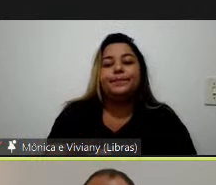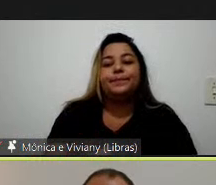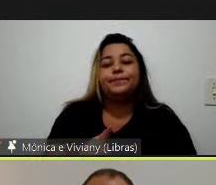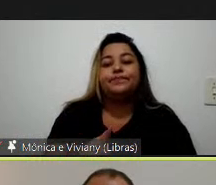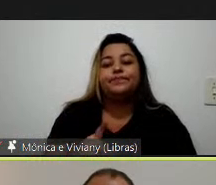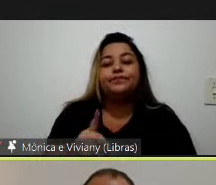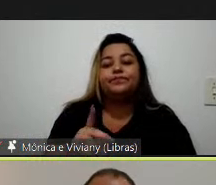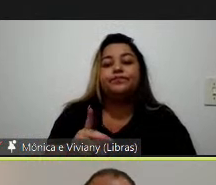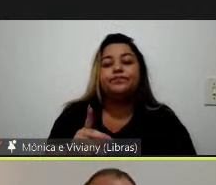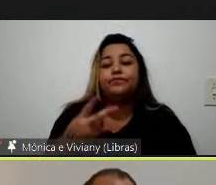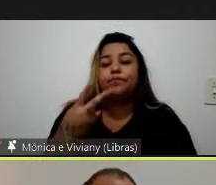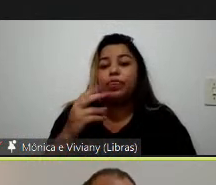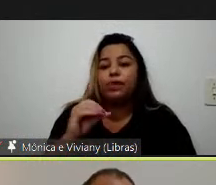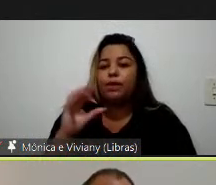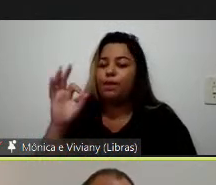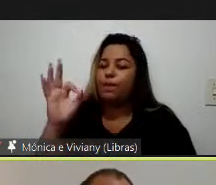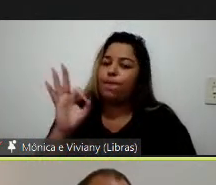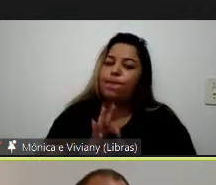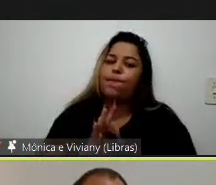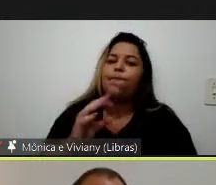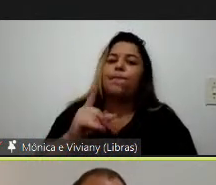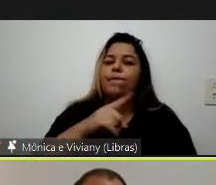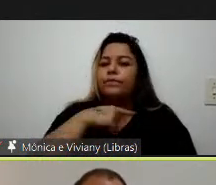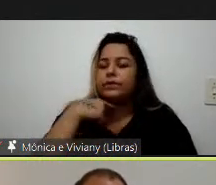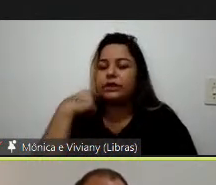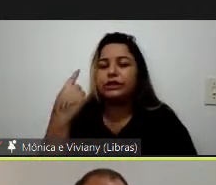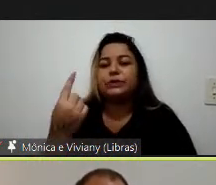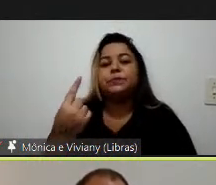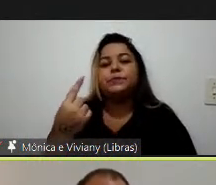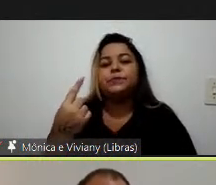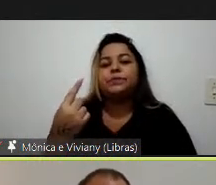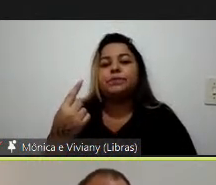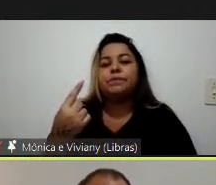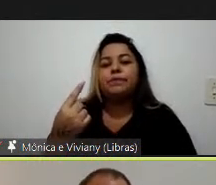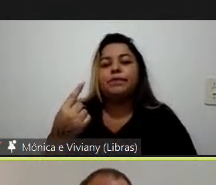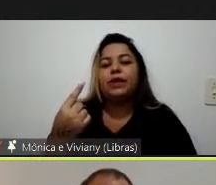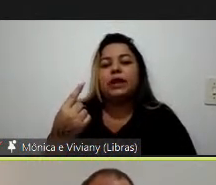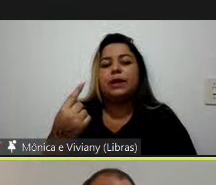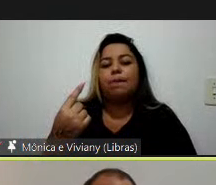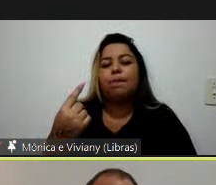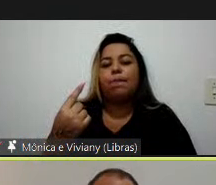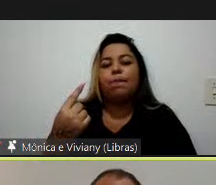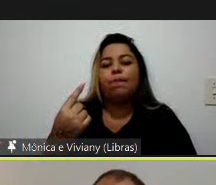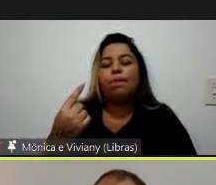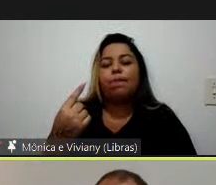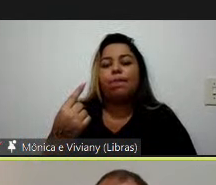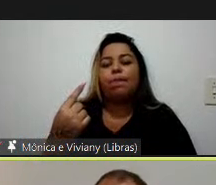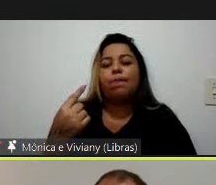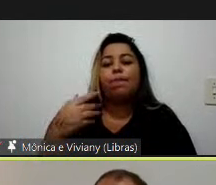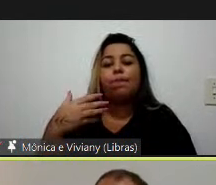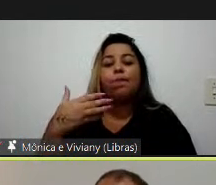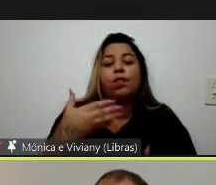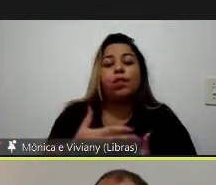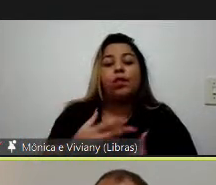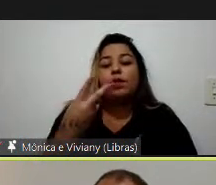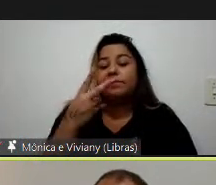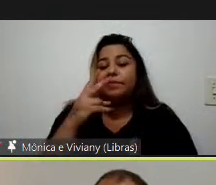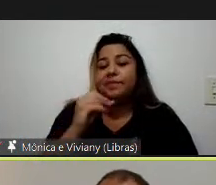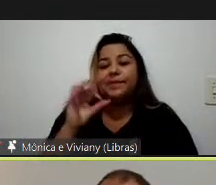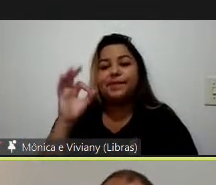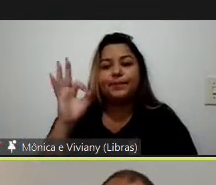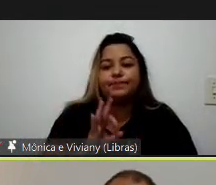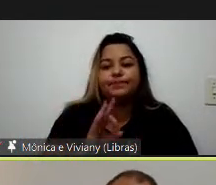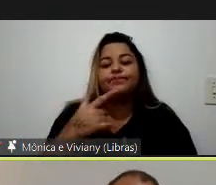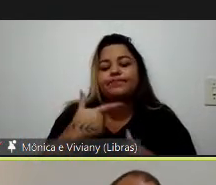obesity, is responsible for about 20% of all premature deaths worldwide, and about 20% of the global burden of